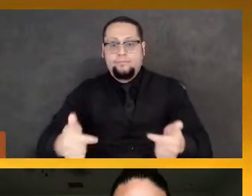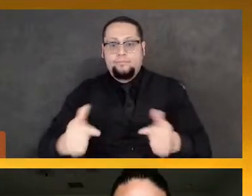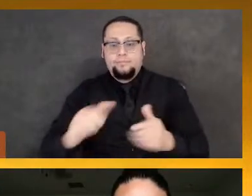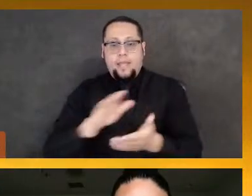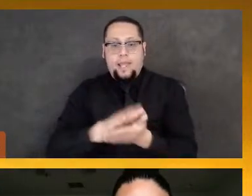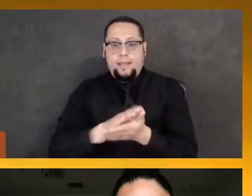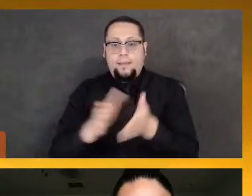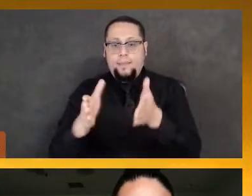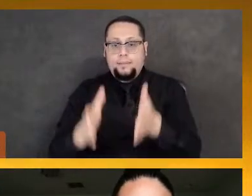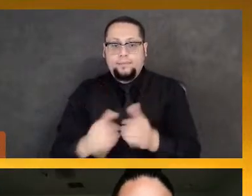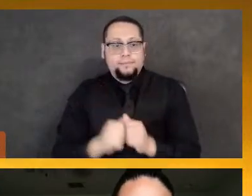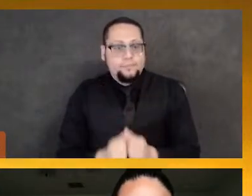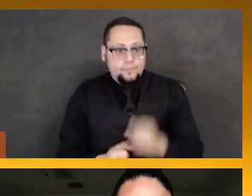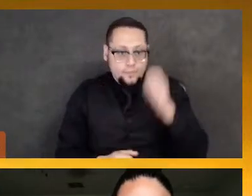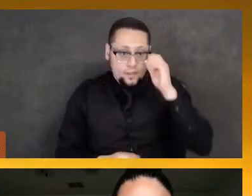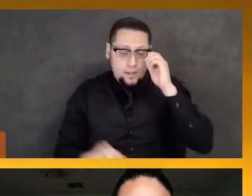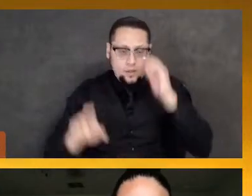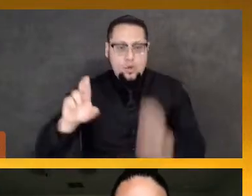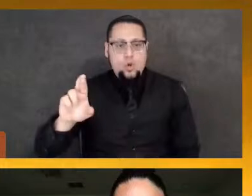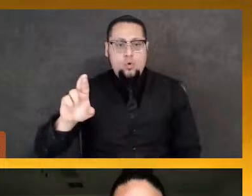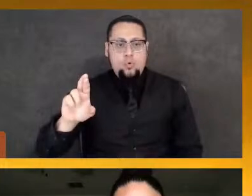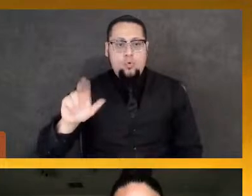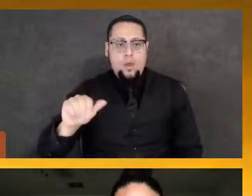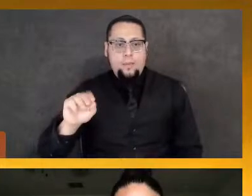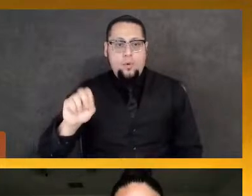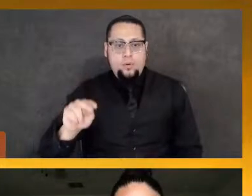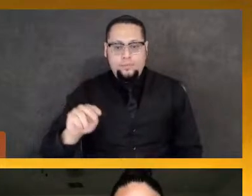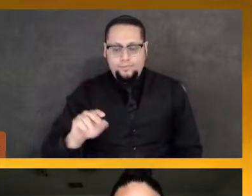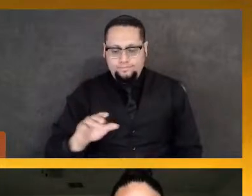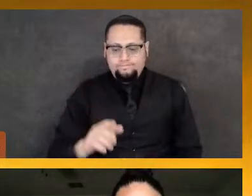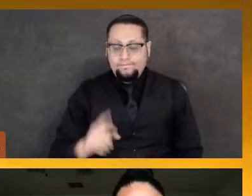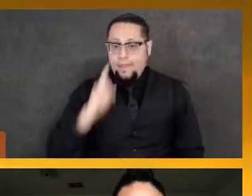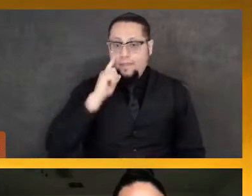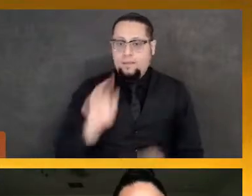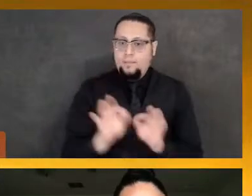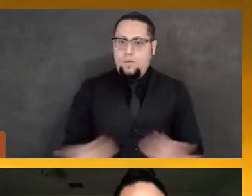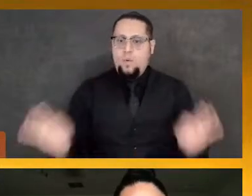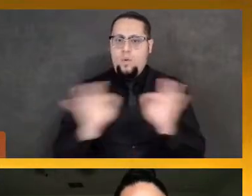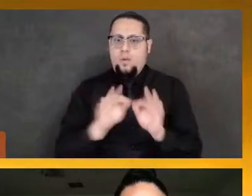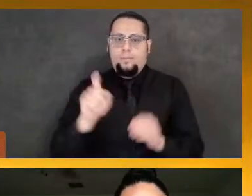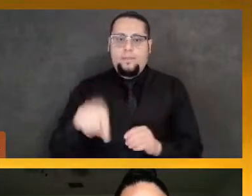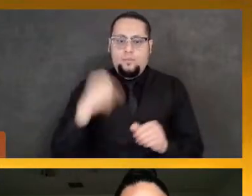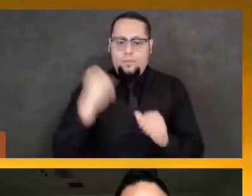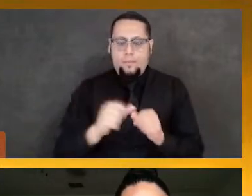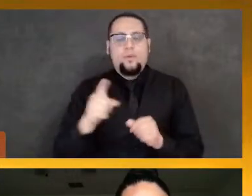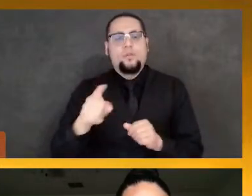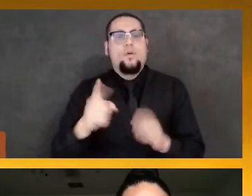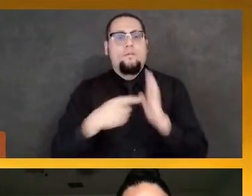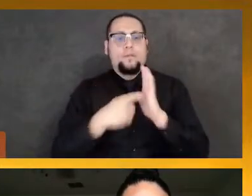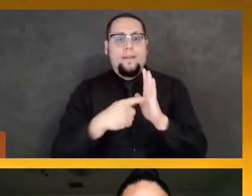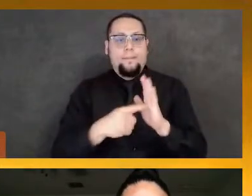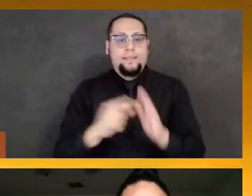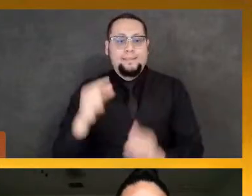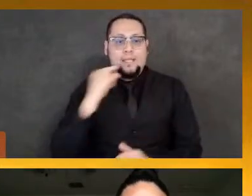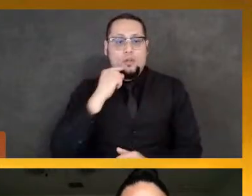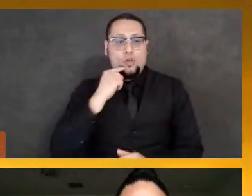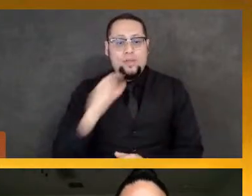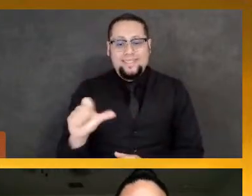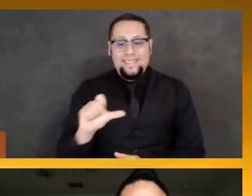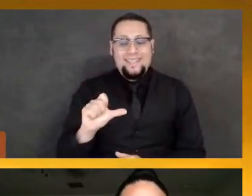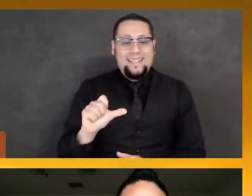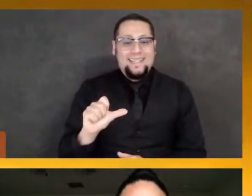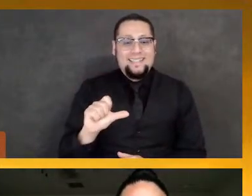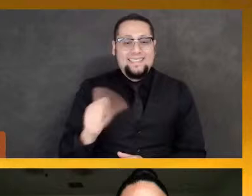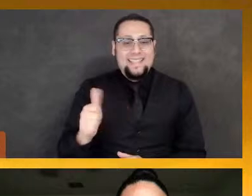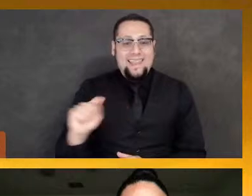I think one of the things is that we got to remember is what I mentioned earlier. Like, for example, San Antonio is the 10th largest city